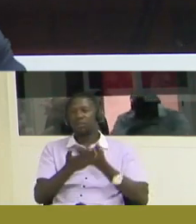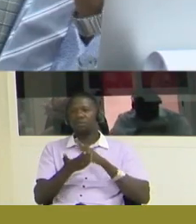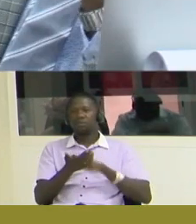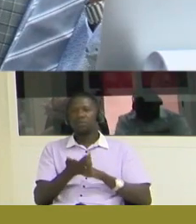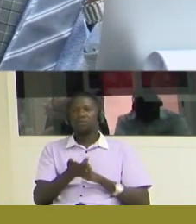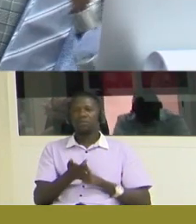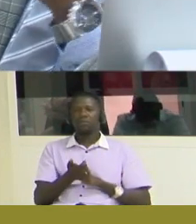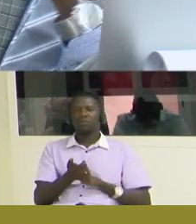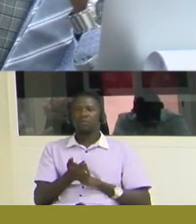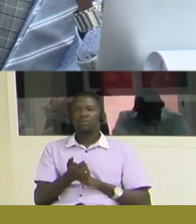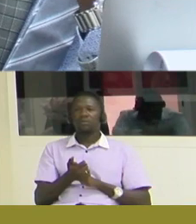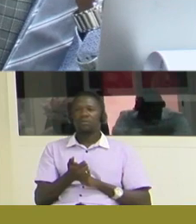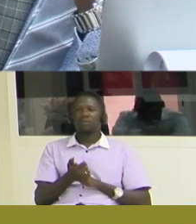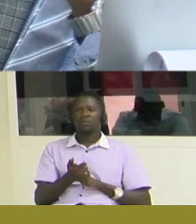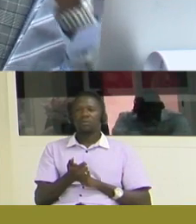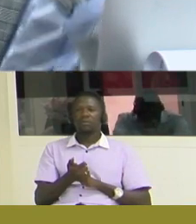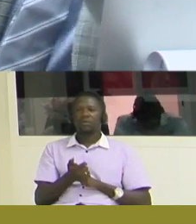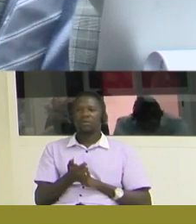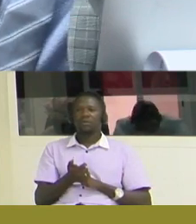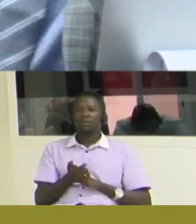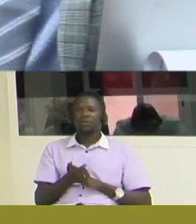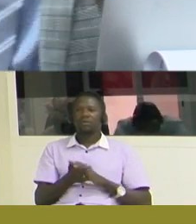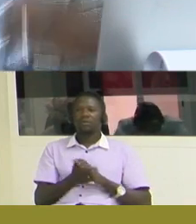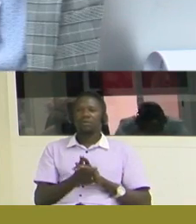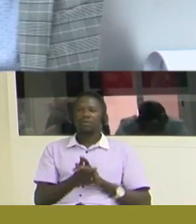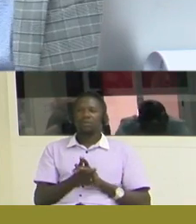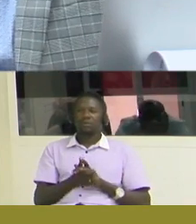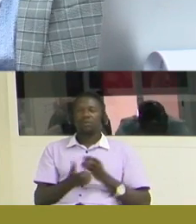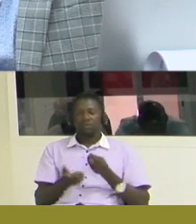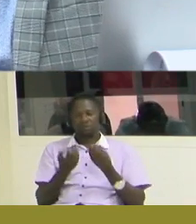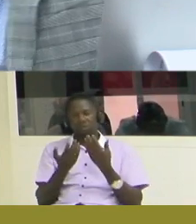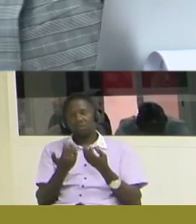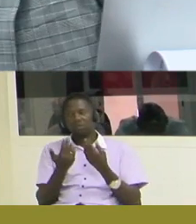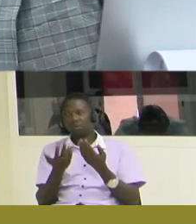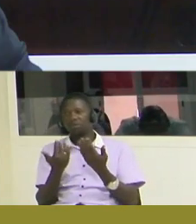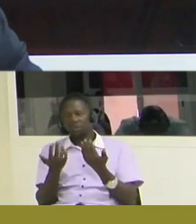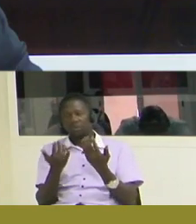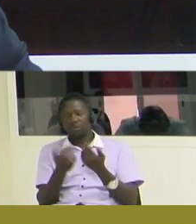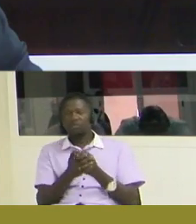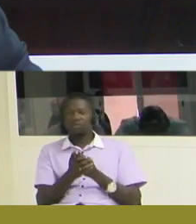indicate to us that you are ready okay please go ahead